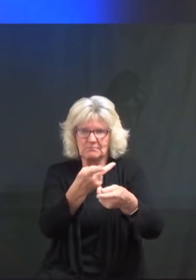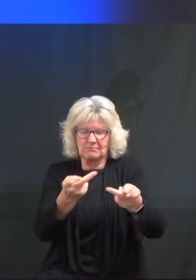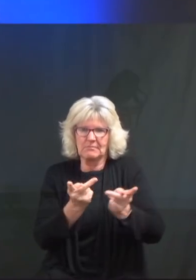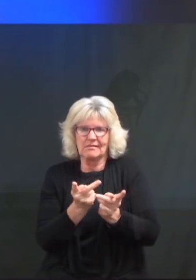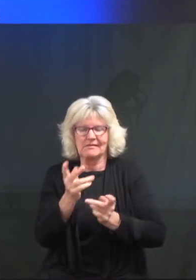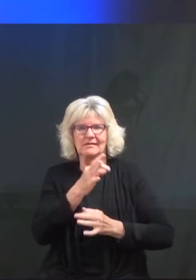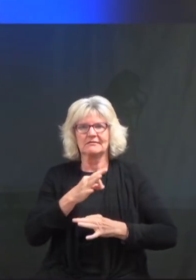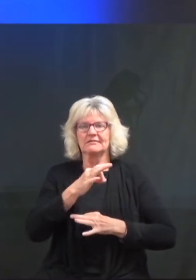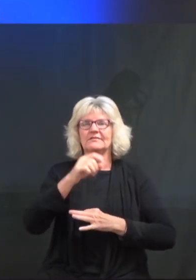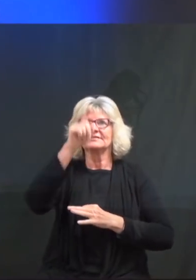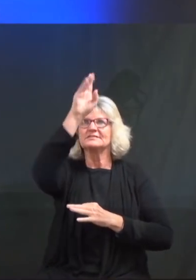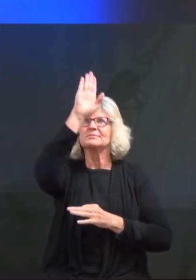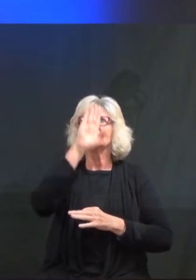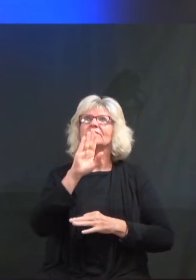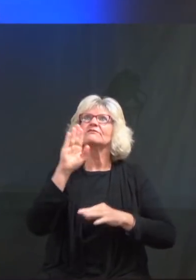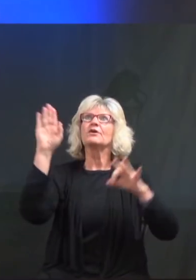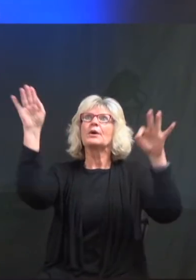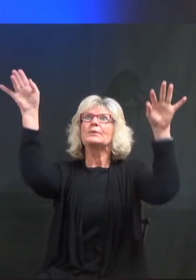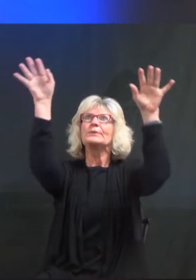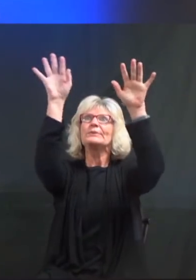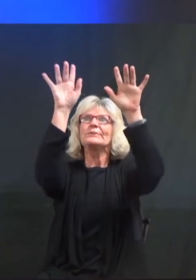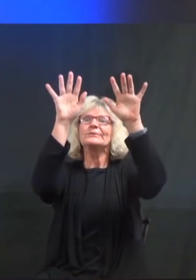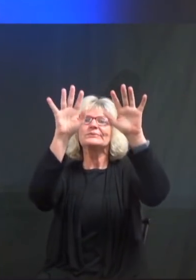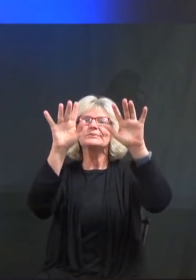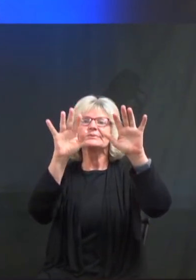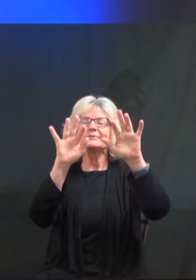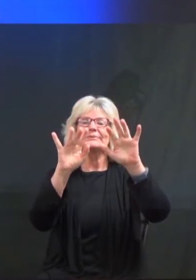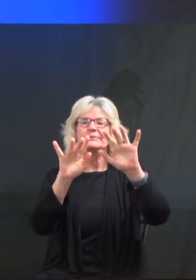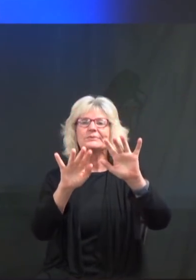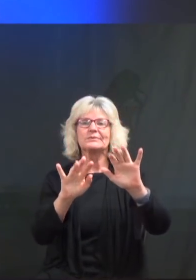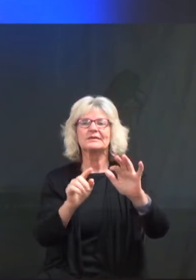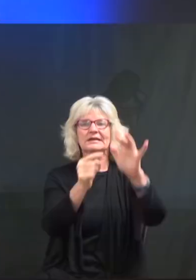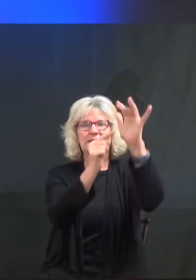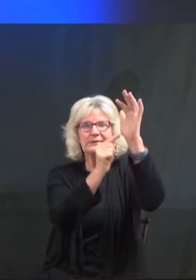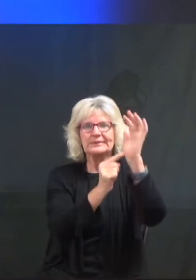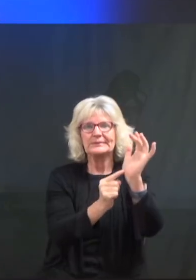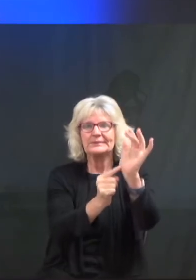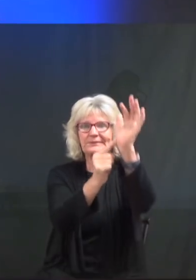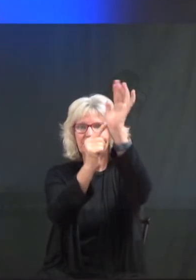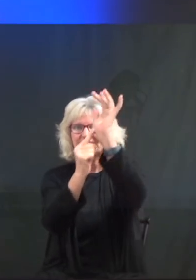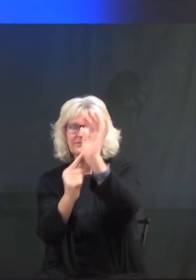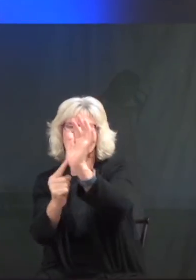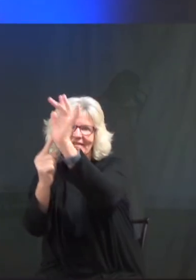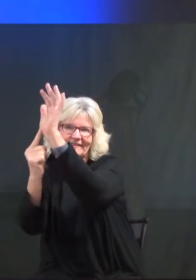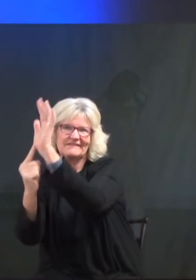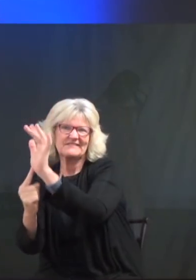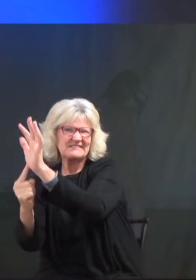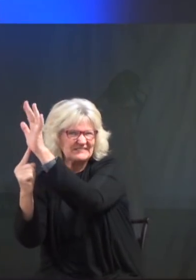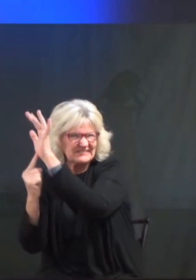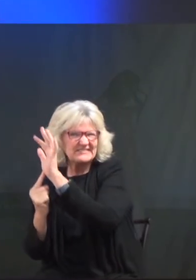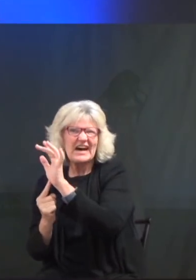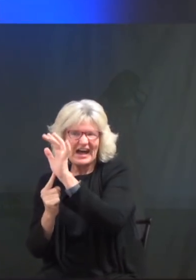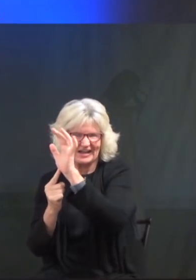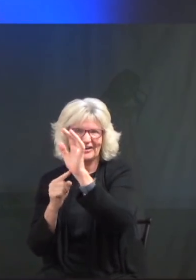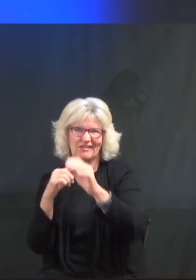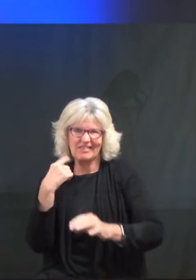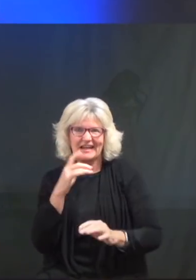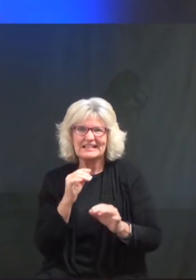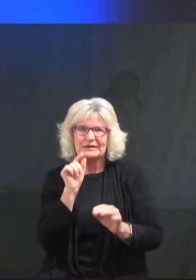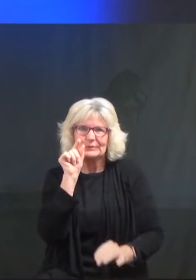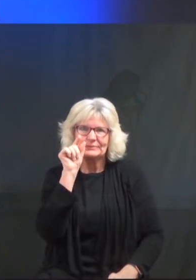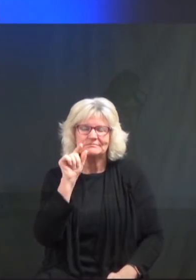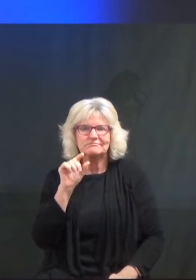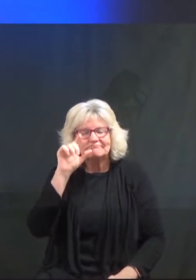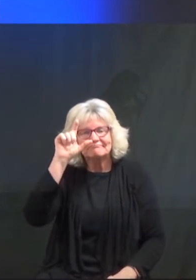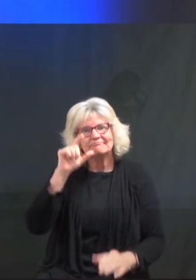the Spirit of the Lord descends down, sits on each of them. It says tongue-like figures were